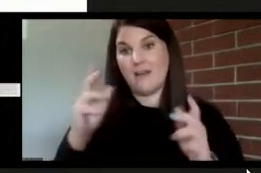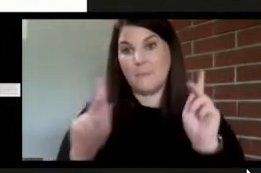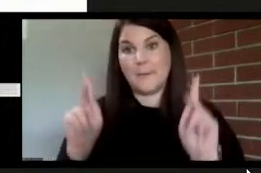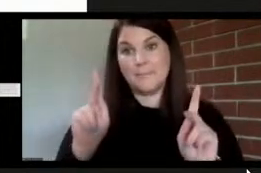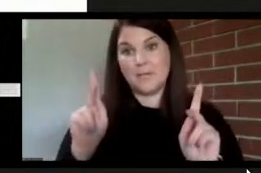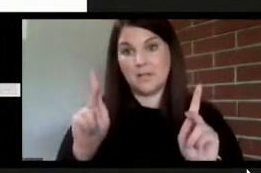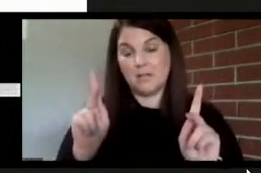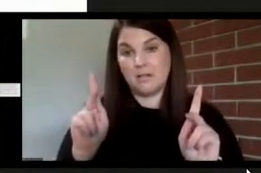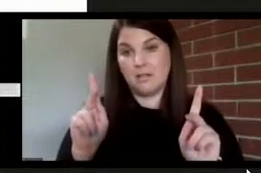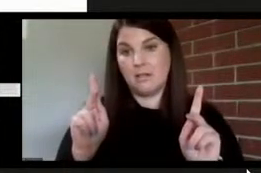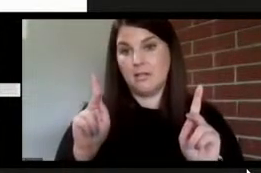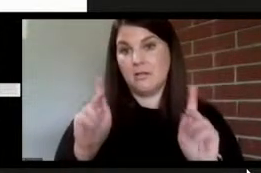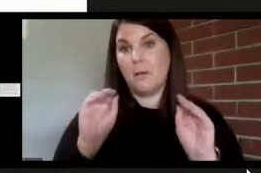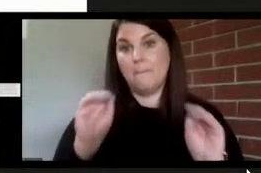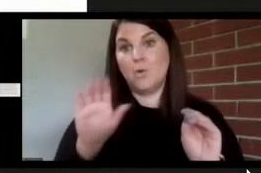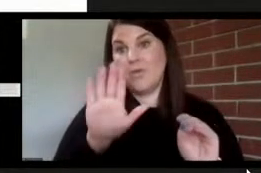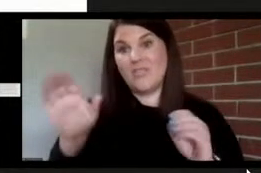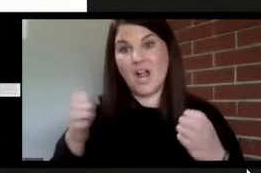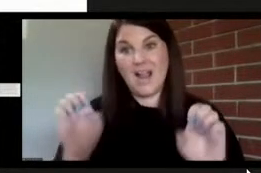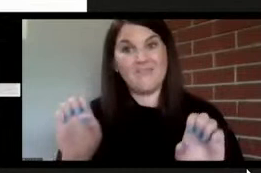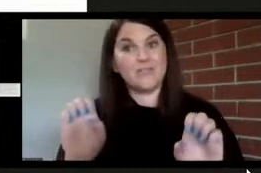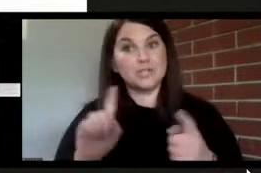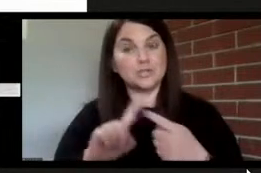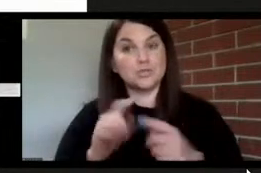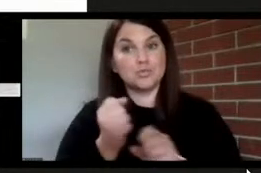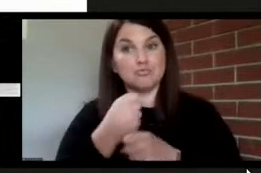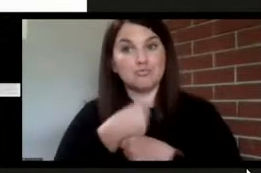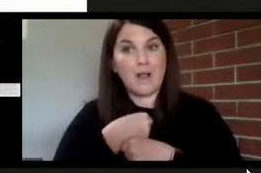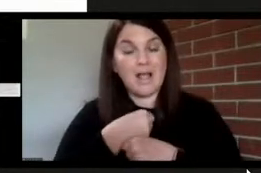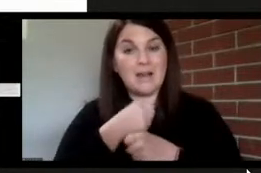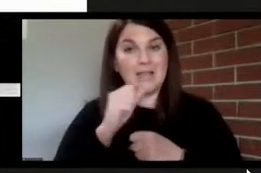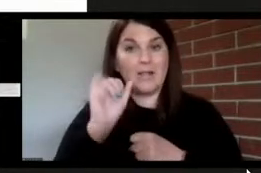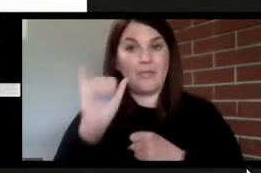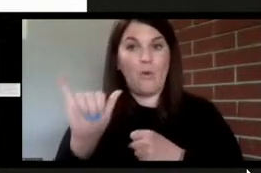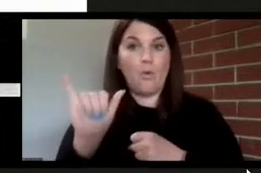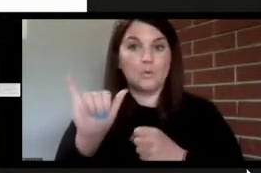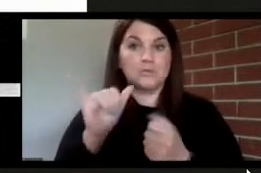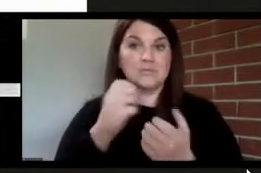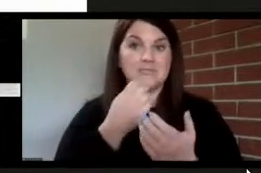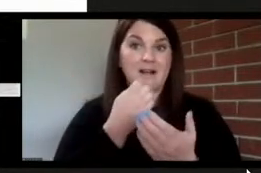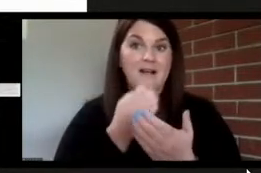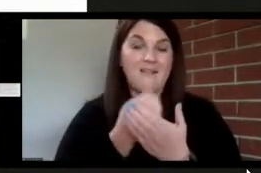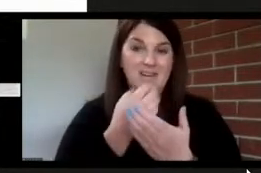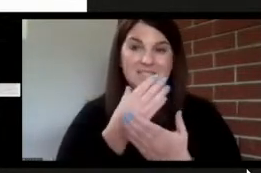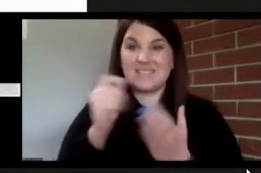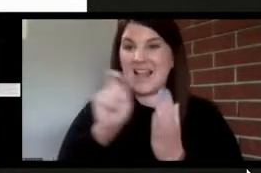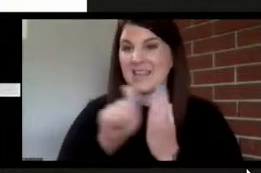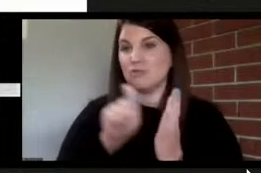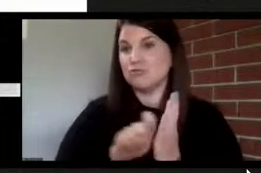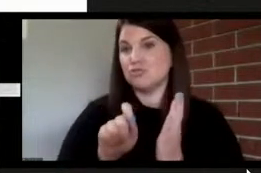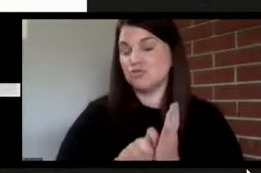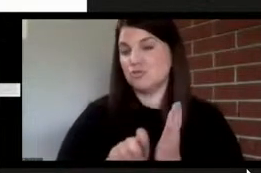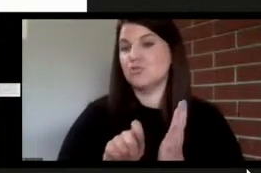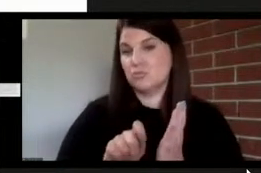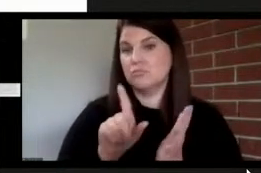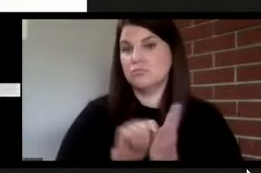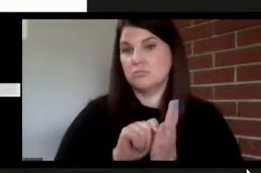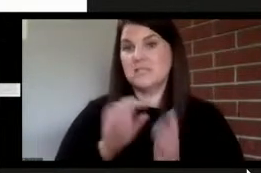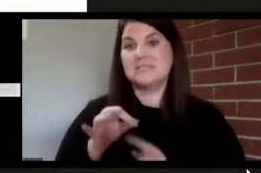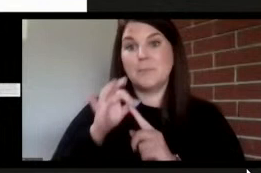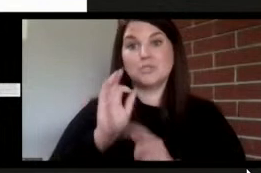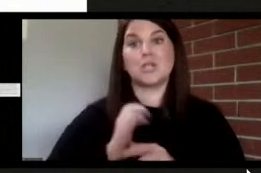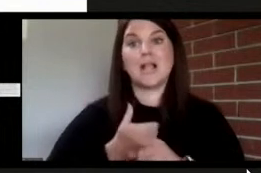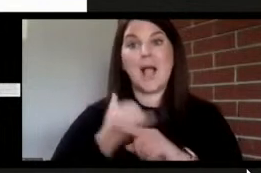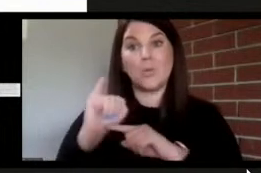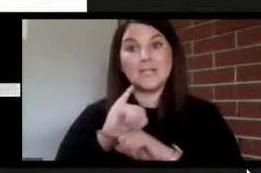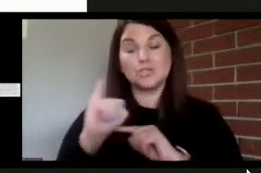put their efforts towards creating those evidence and literature searching, especially our interns